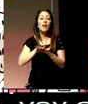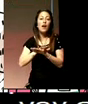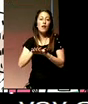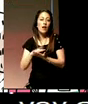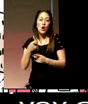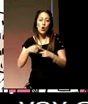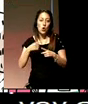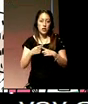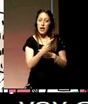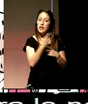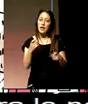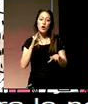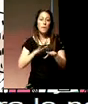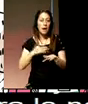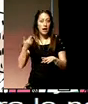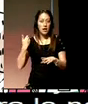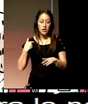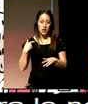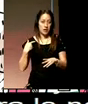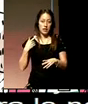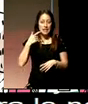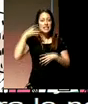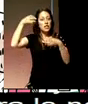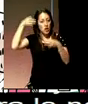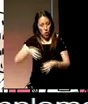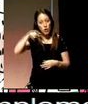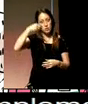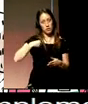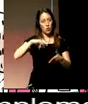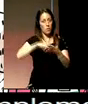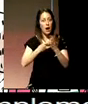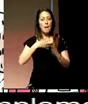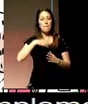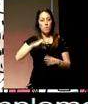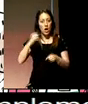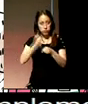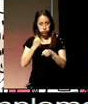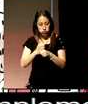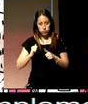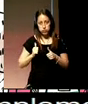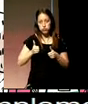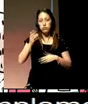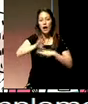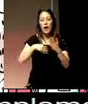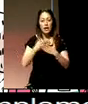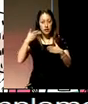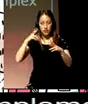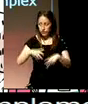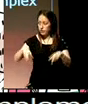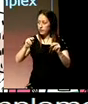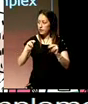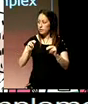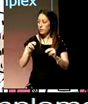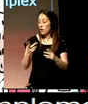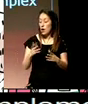implementation plan to tackle such a large complex of buildings, which was not being done by a municipal authority, but was being